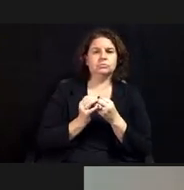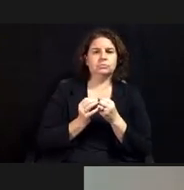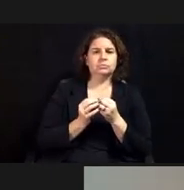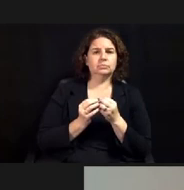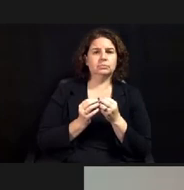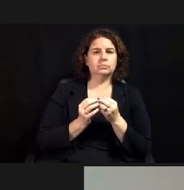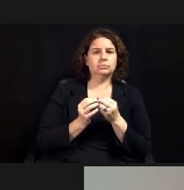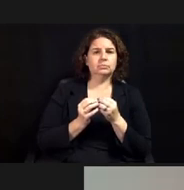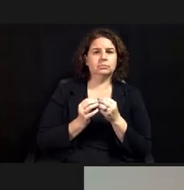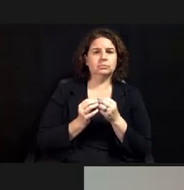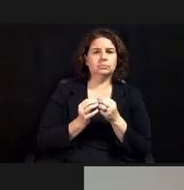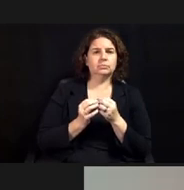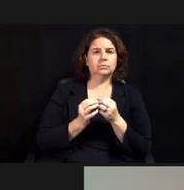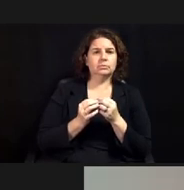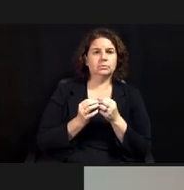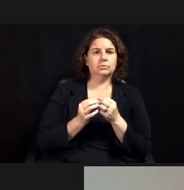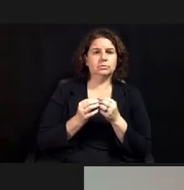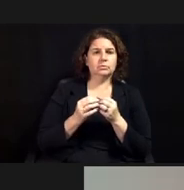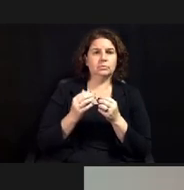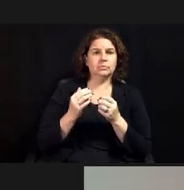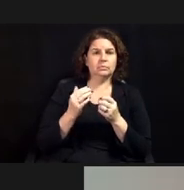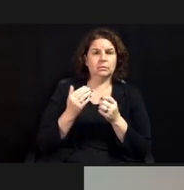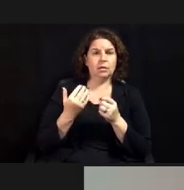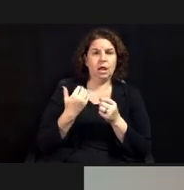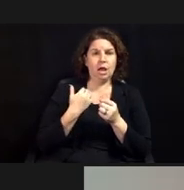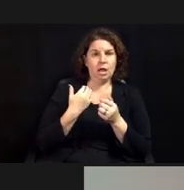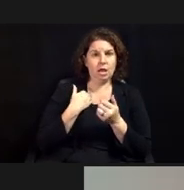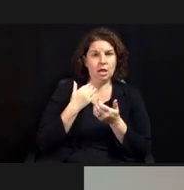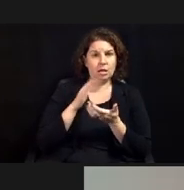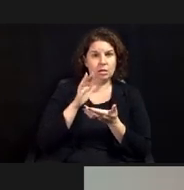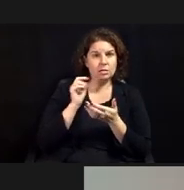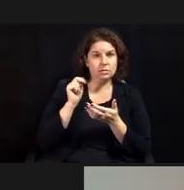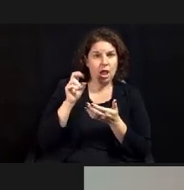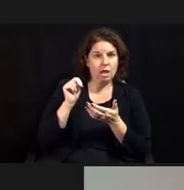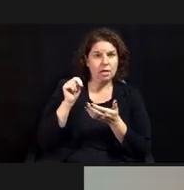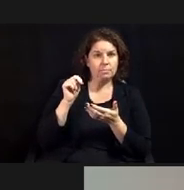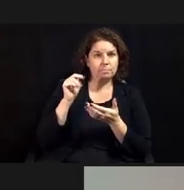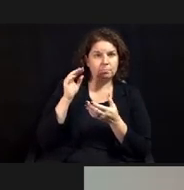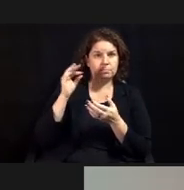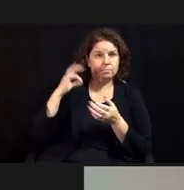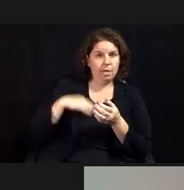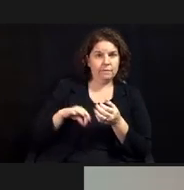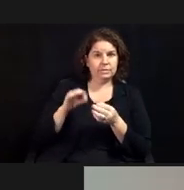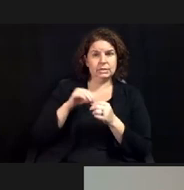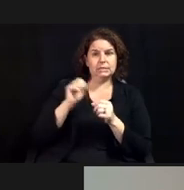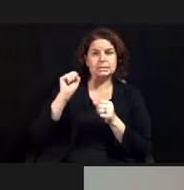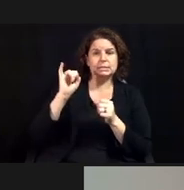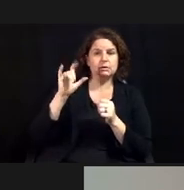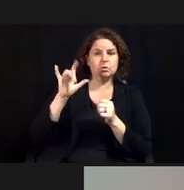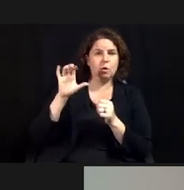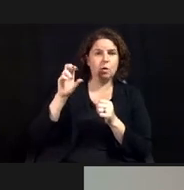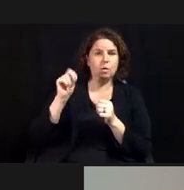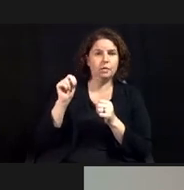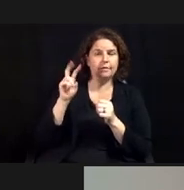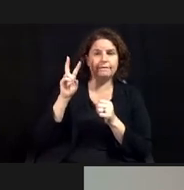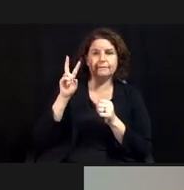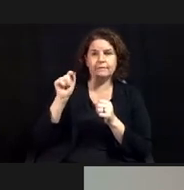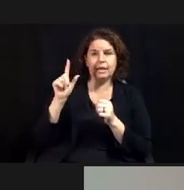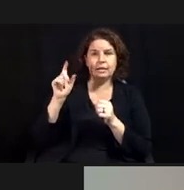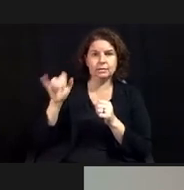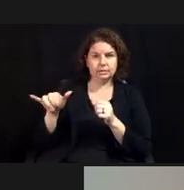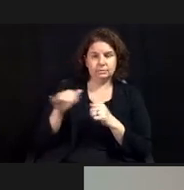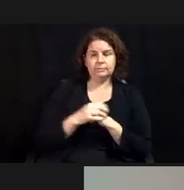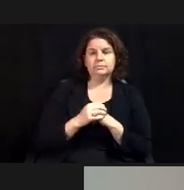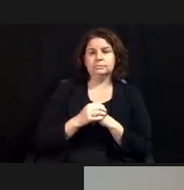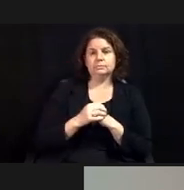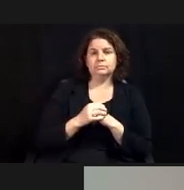nonprofit based in Silicon Valley that recently released data that shows that more than half of college and